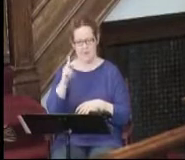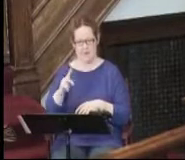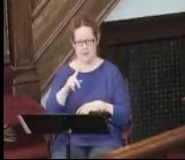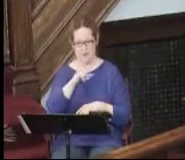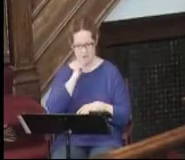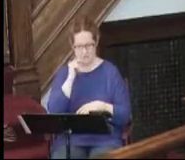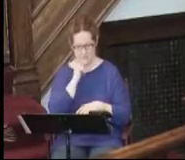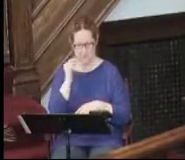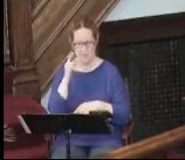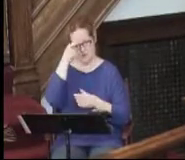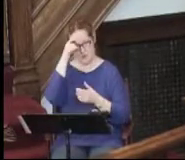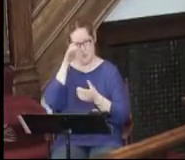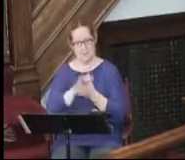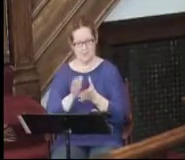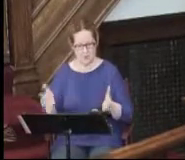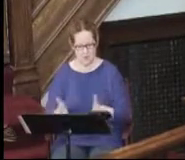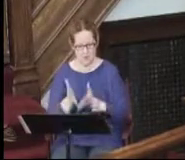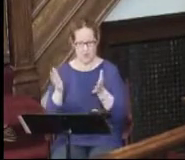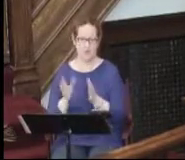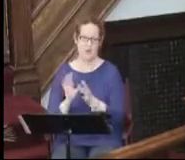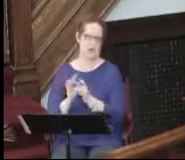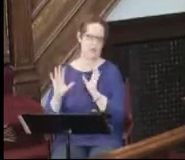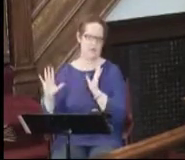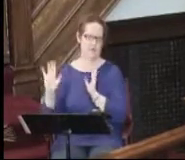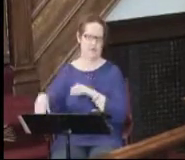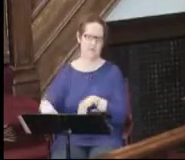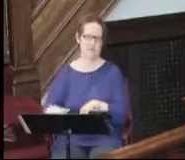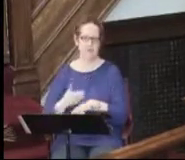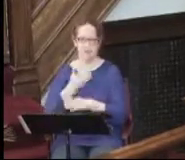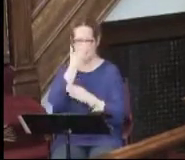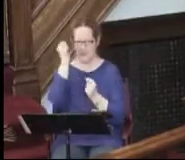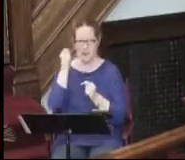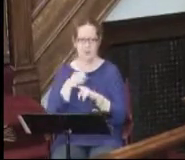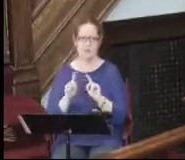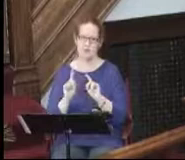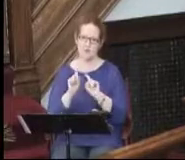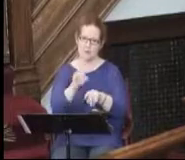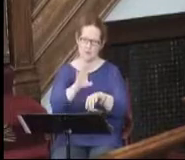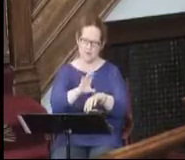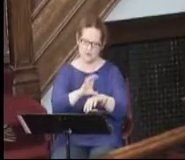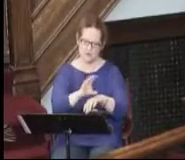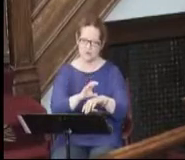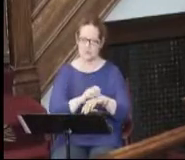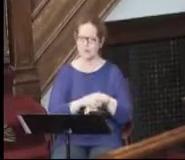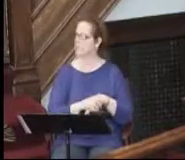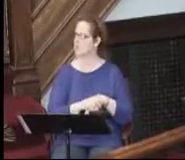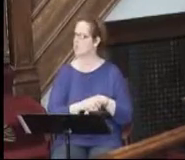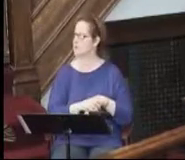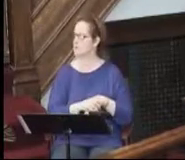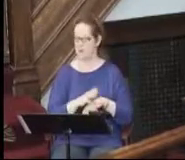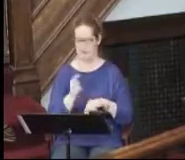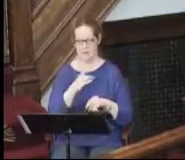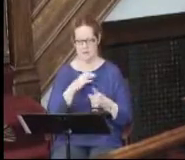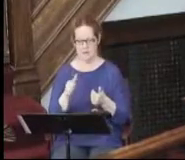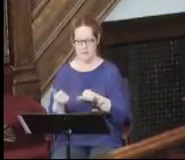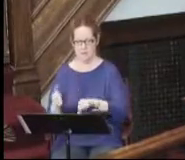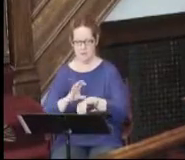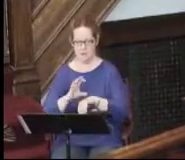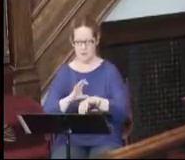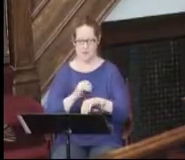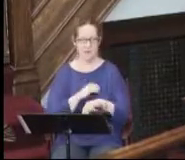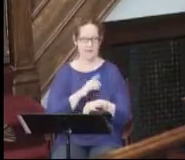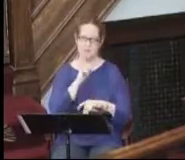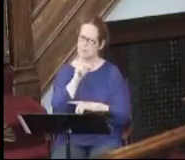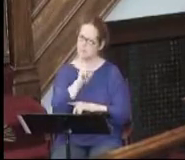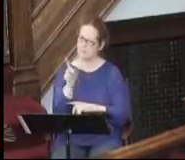Halifax, her husband encouraged her to just let it go. But when she went to her church, in this case to her Baptist church. They